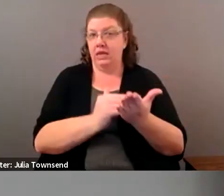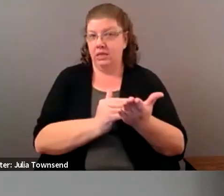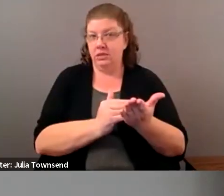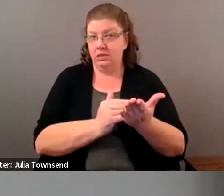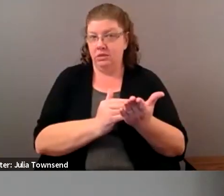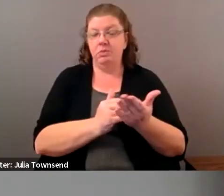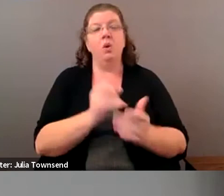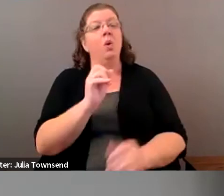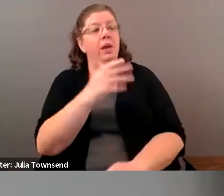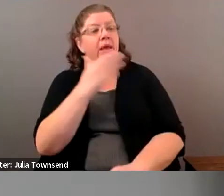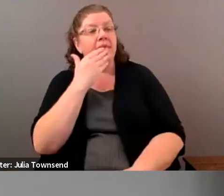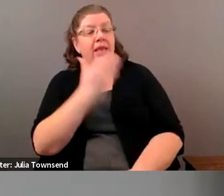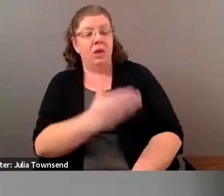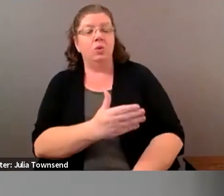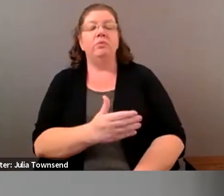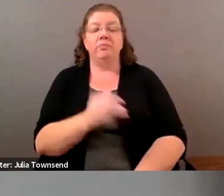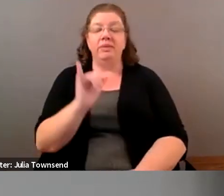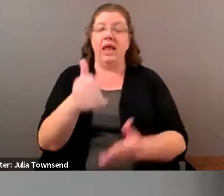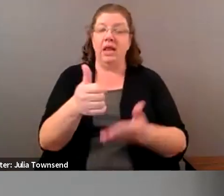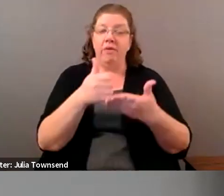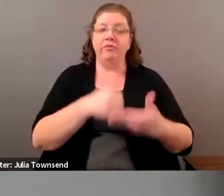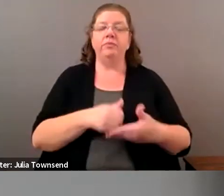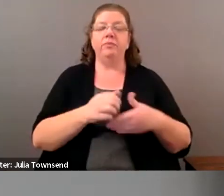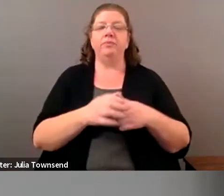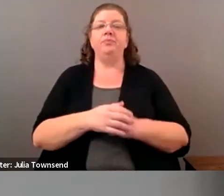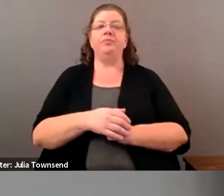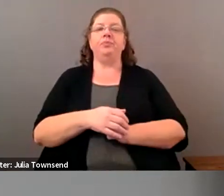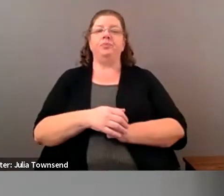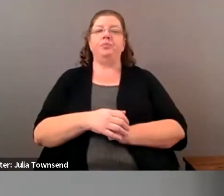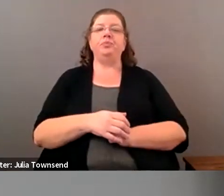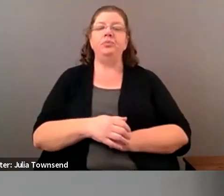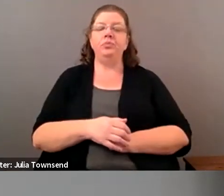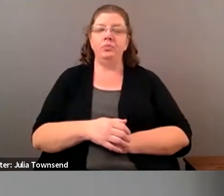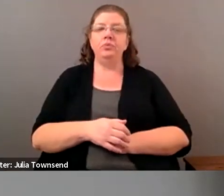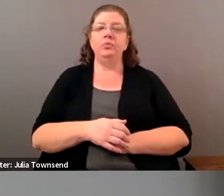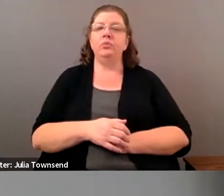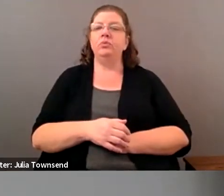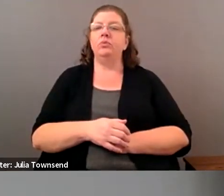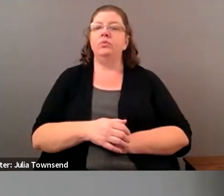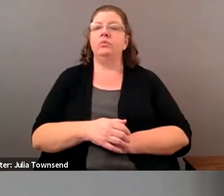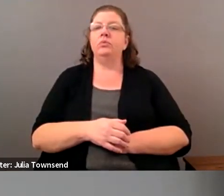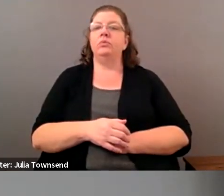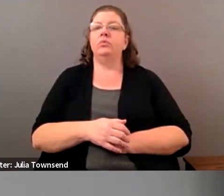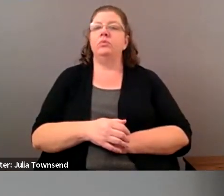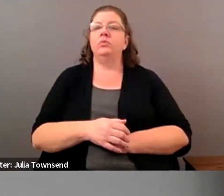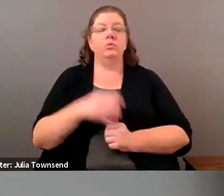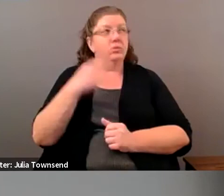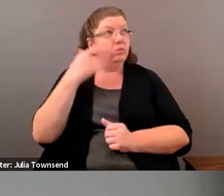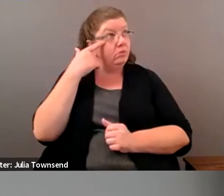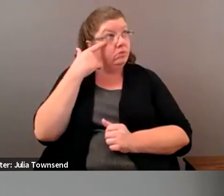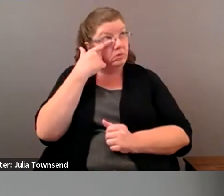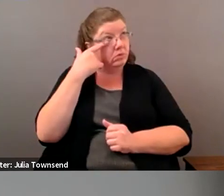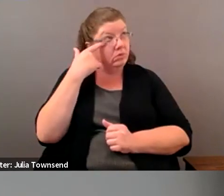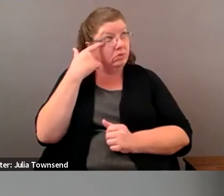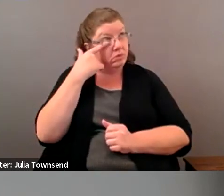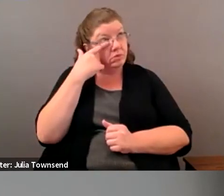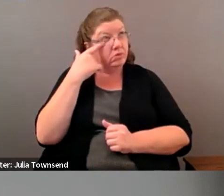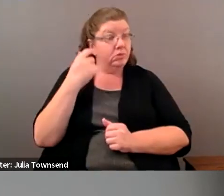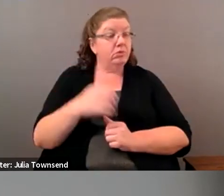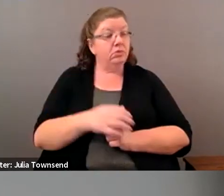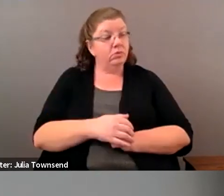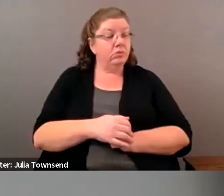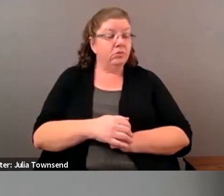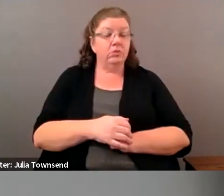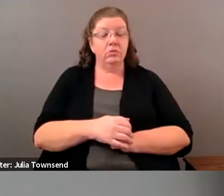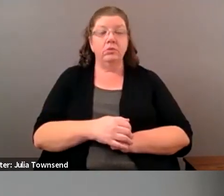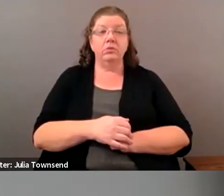Okay, thank you. That's helpful to know. And let's see. Yes, and just, as the